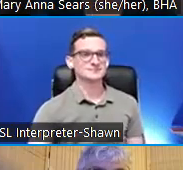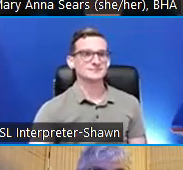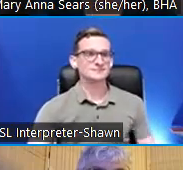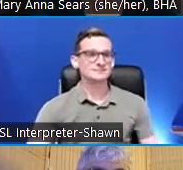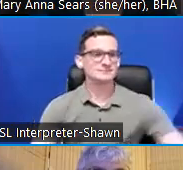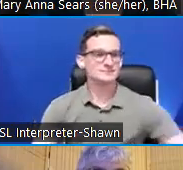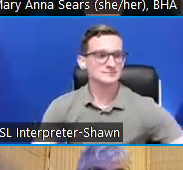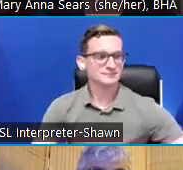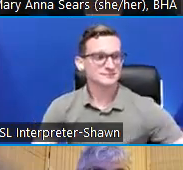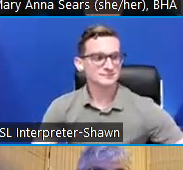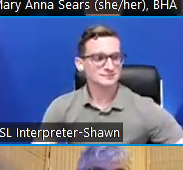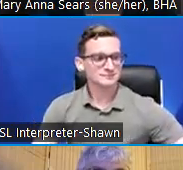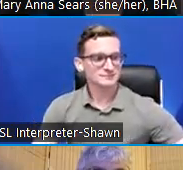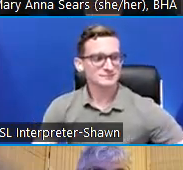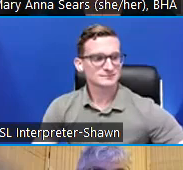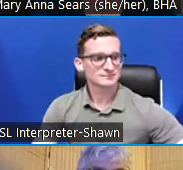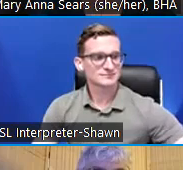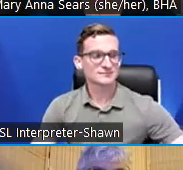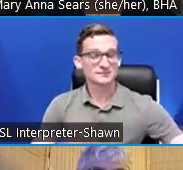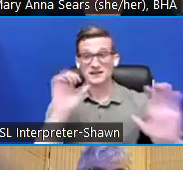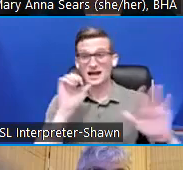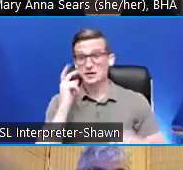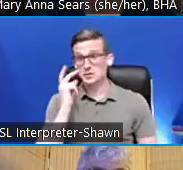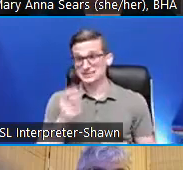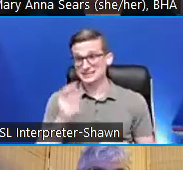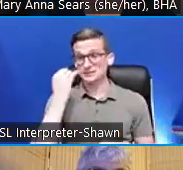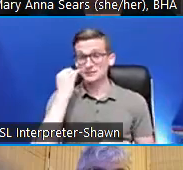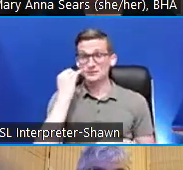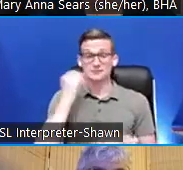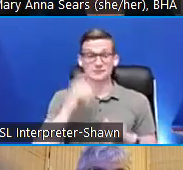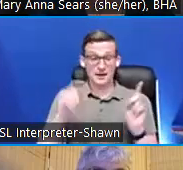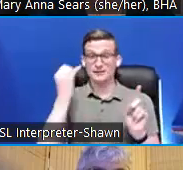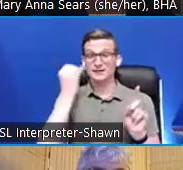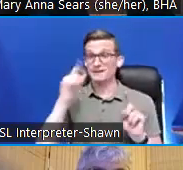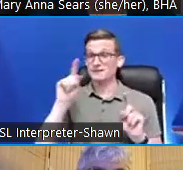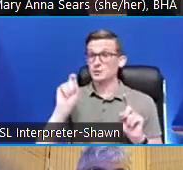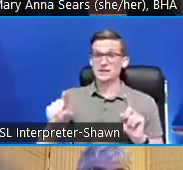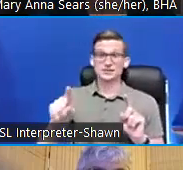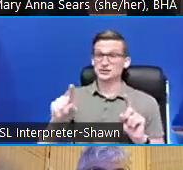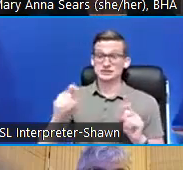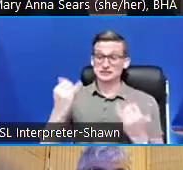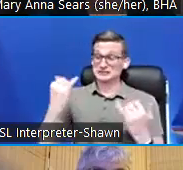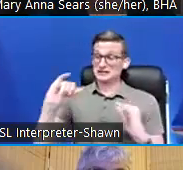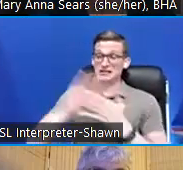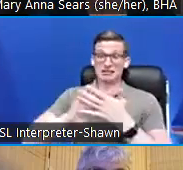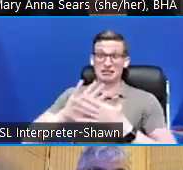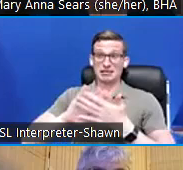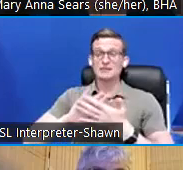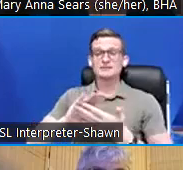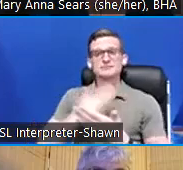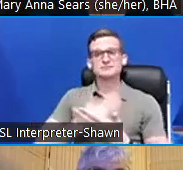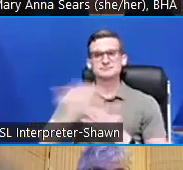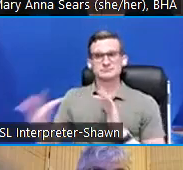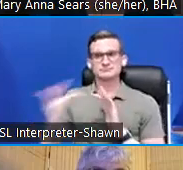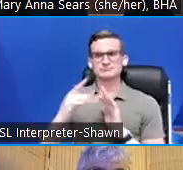Okay, I don't see you, but if that does not answer the question, please let me know. But that's what it's intended to be, is a way to make sure